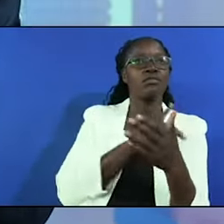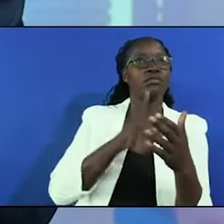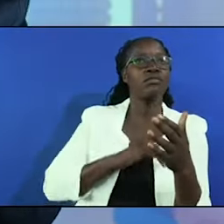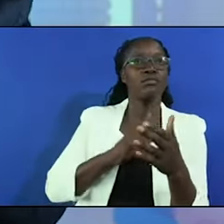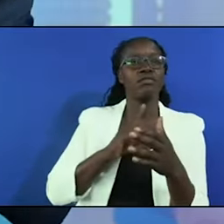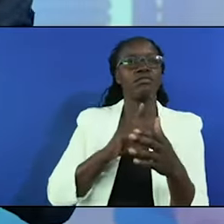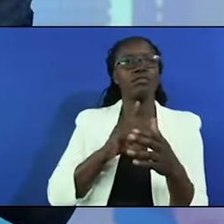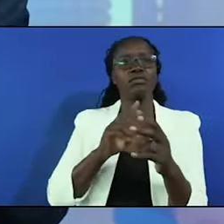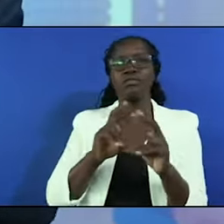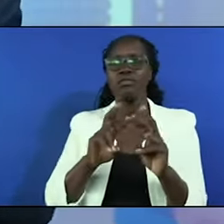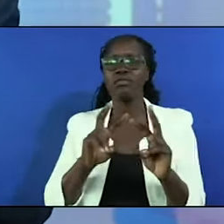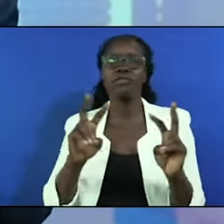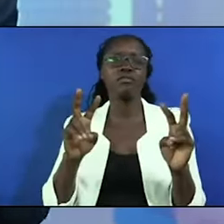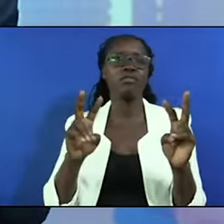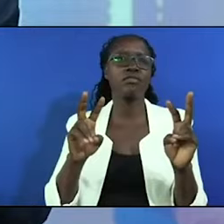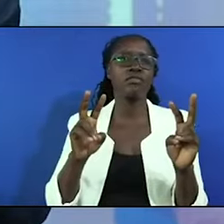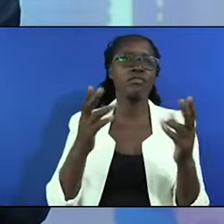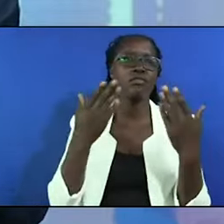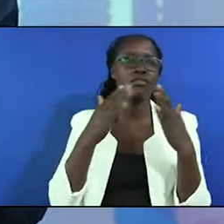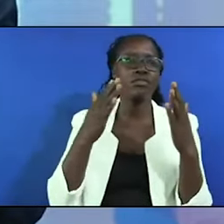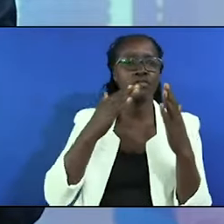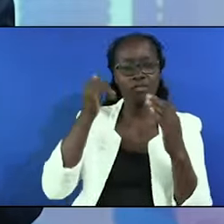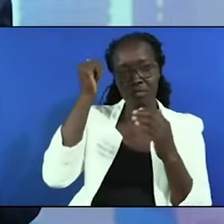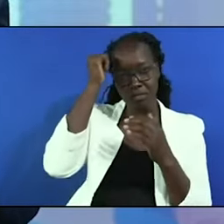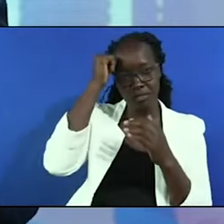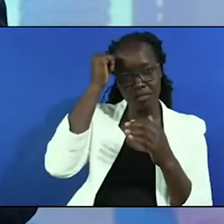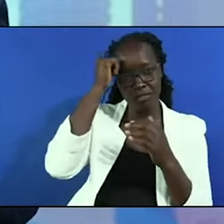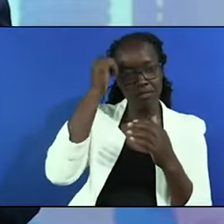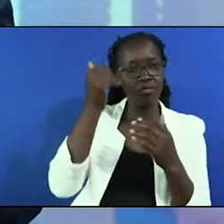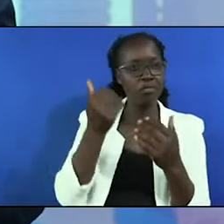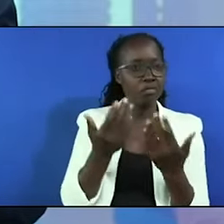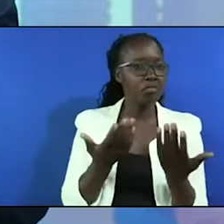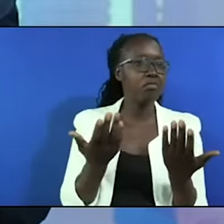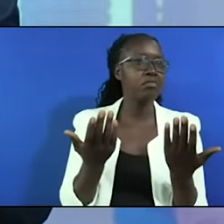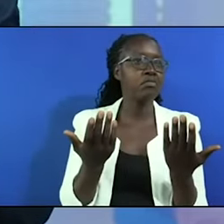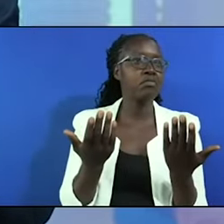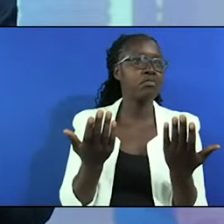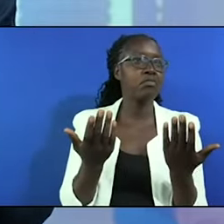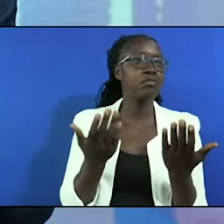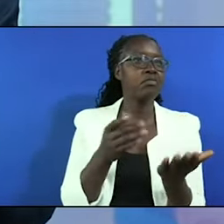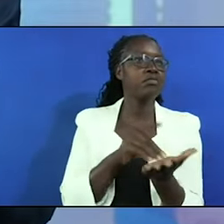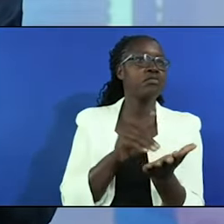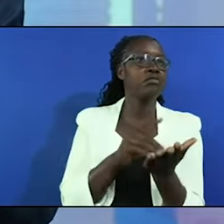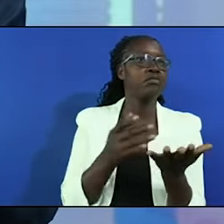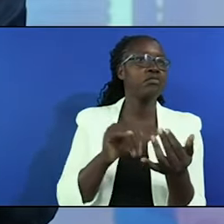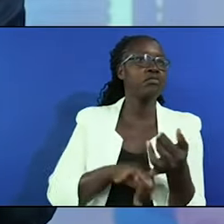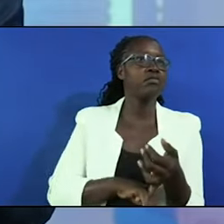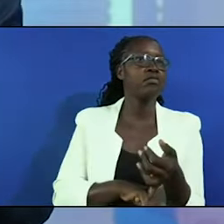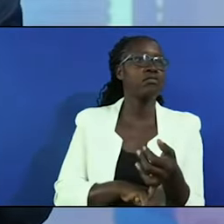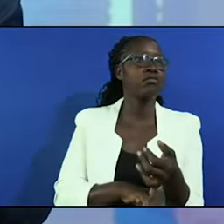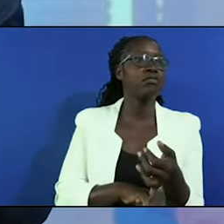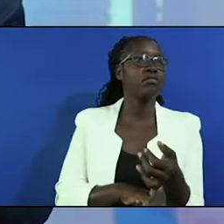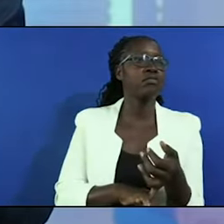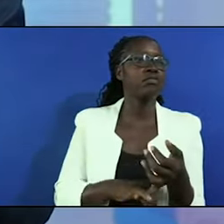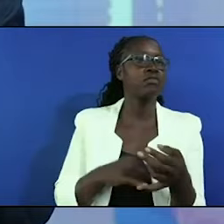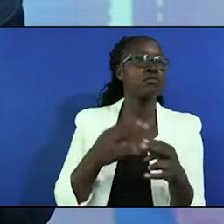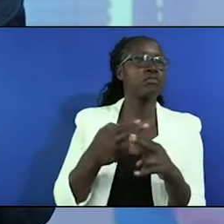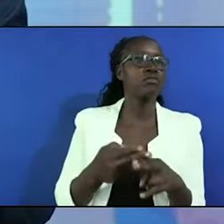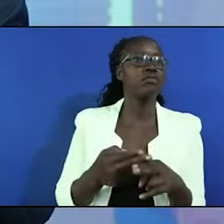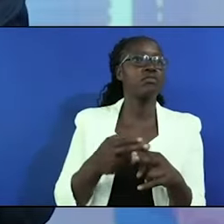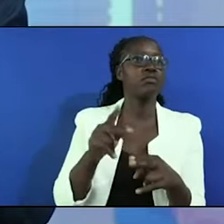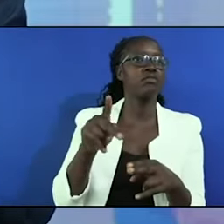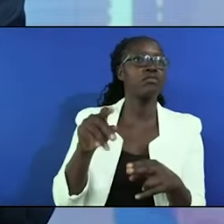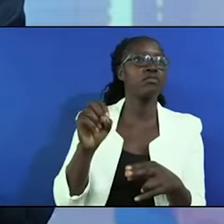has seen him go through educational line and even finish his doctoral degree. He is married to Sister